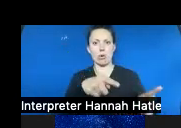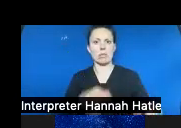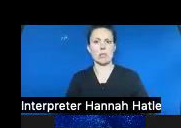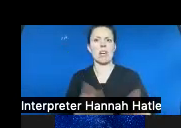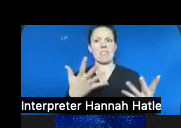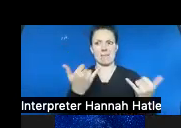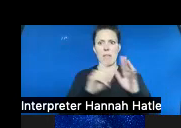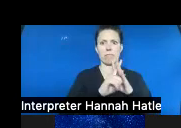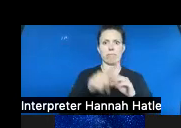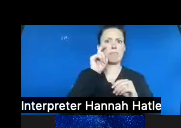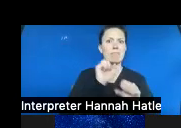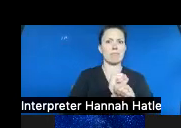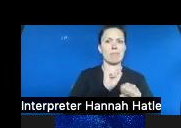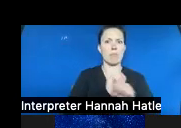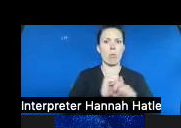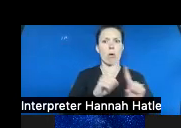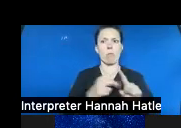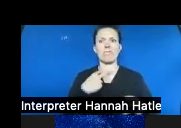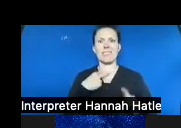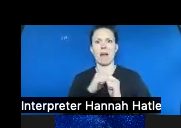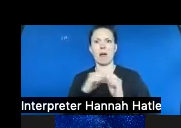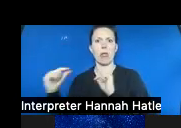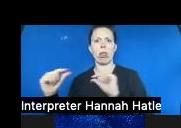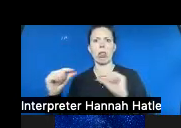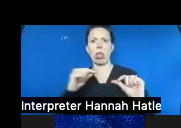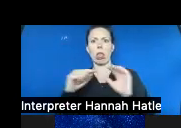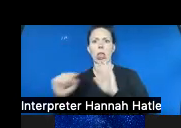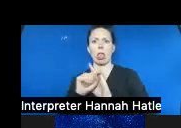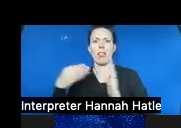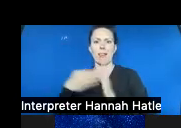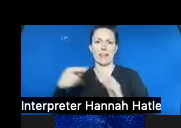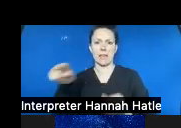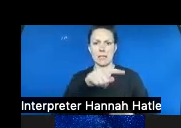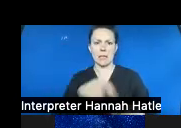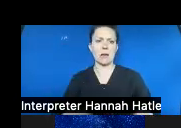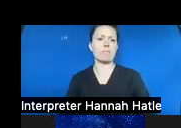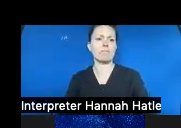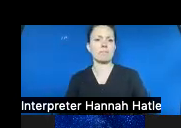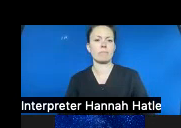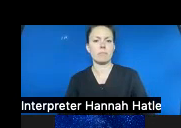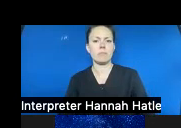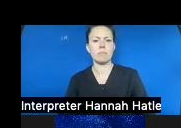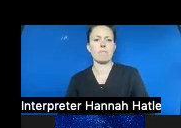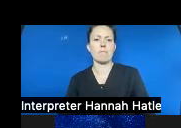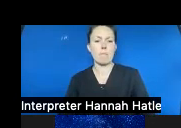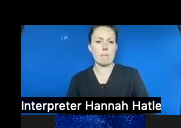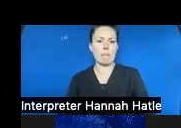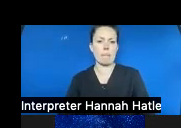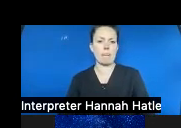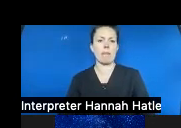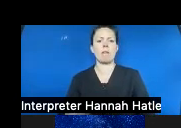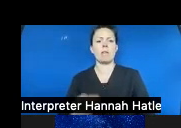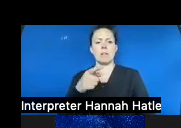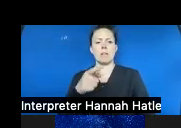Suicidal ideation is another spiritual mental component. It is not easy to escape trafficking. Like we just talked about,